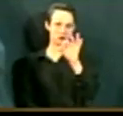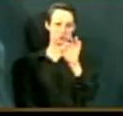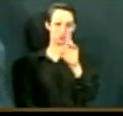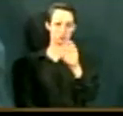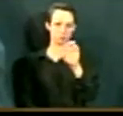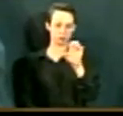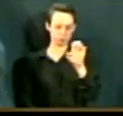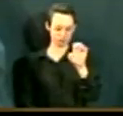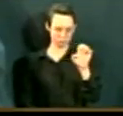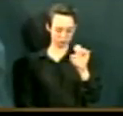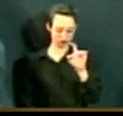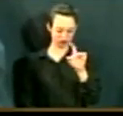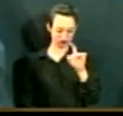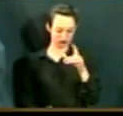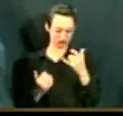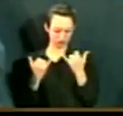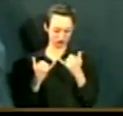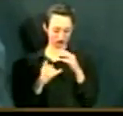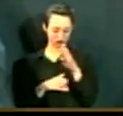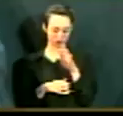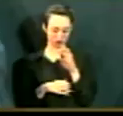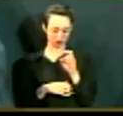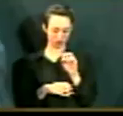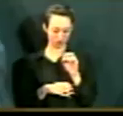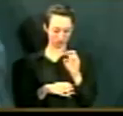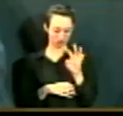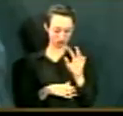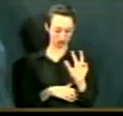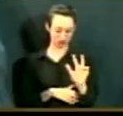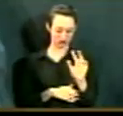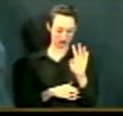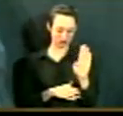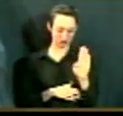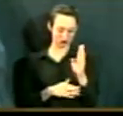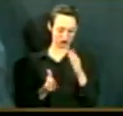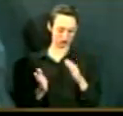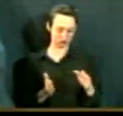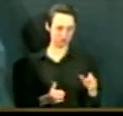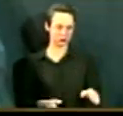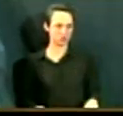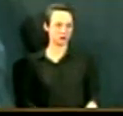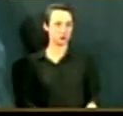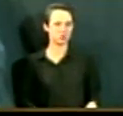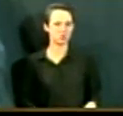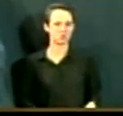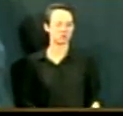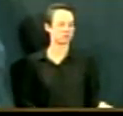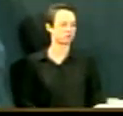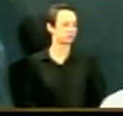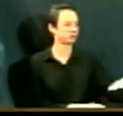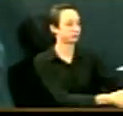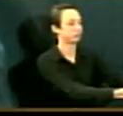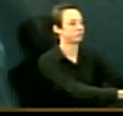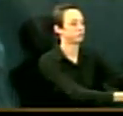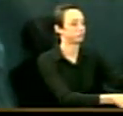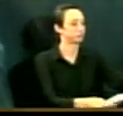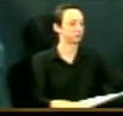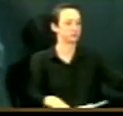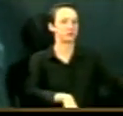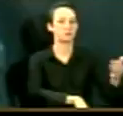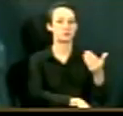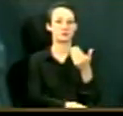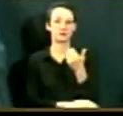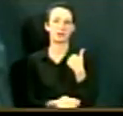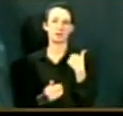current 403B plan. Motion by Ms. Fugit, seconded by Mr. Norman, and we have a public speaker, Ms.